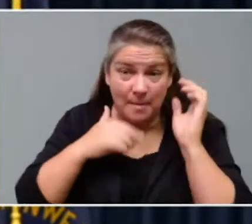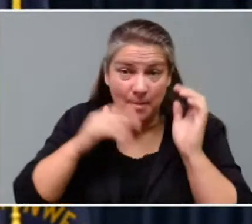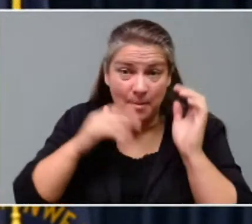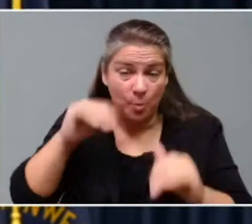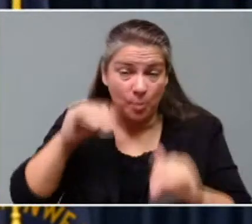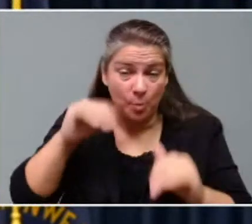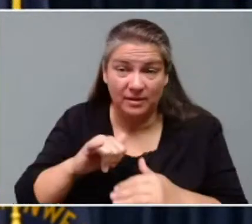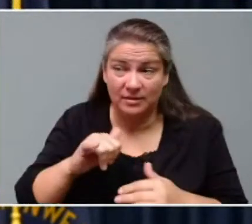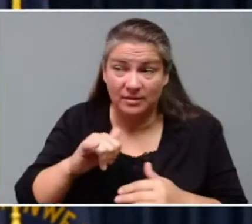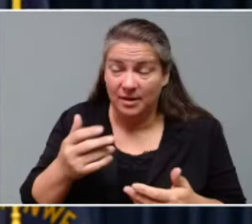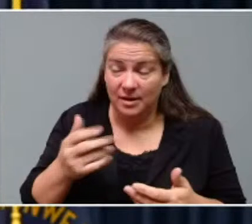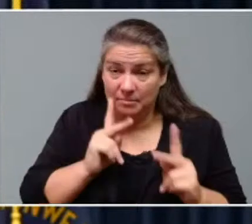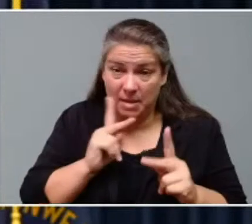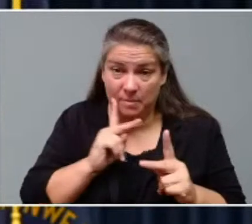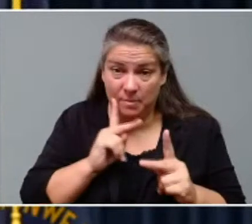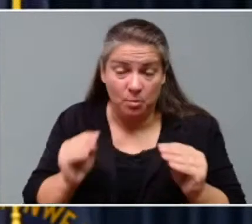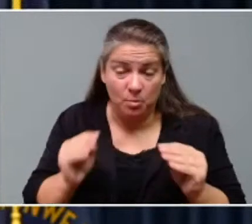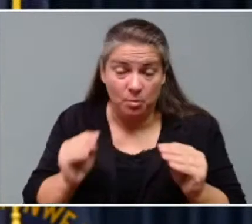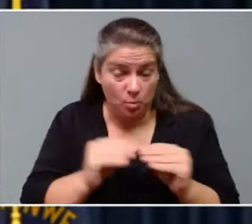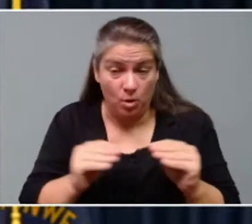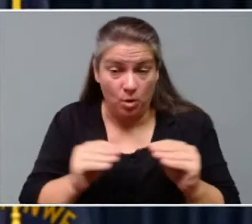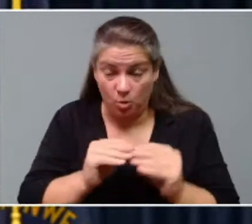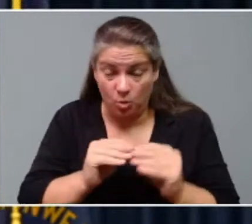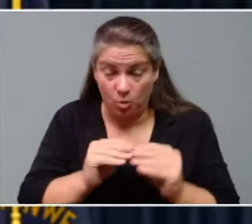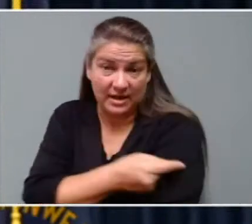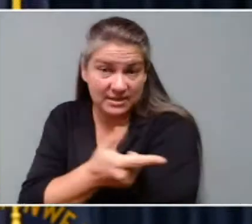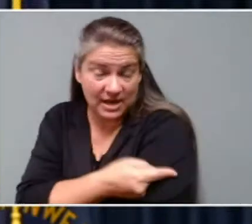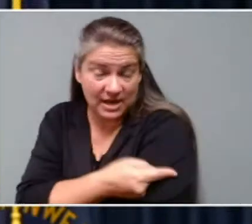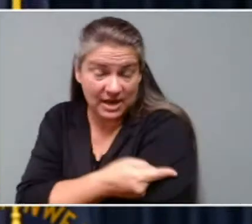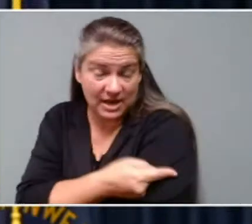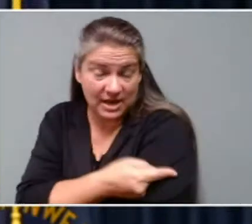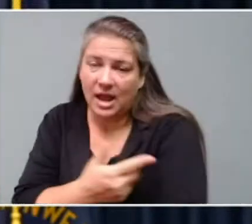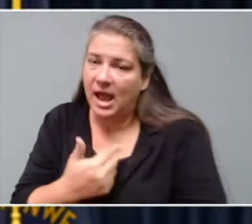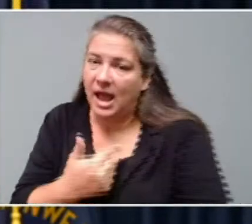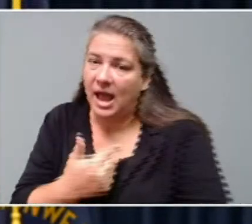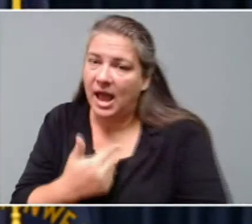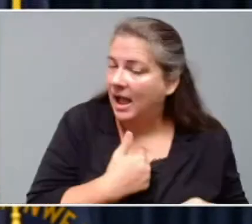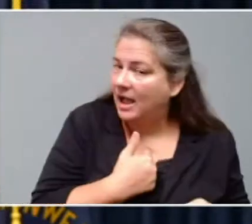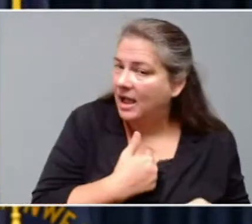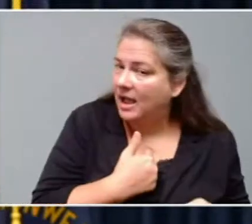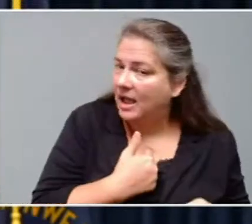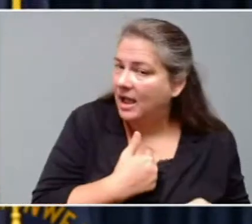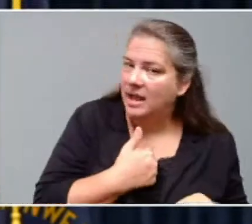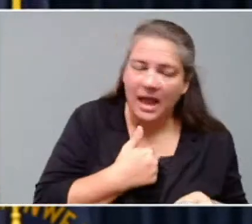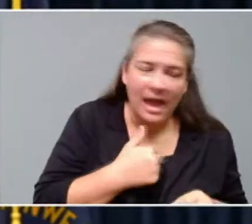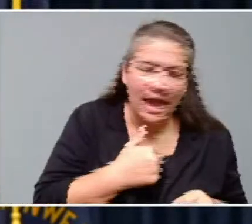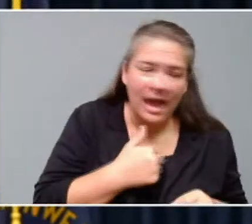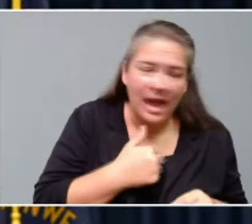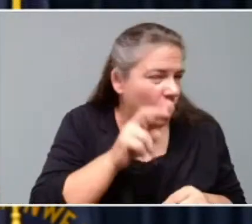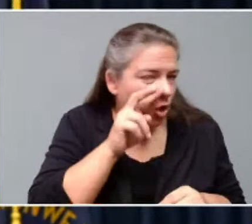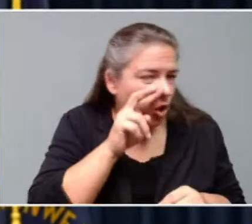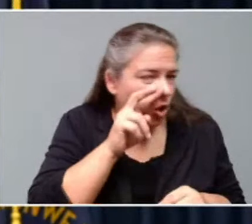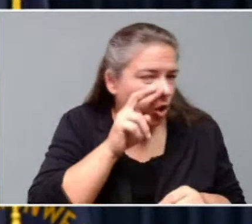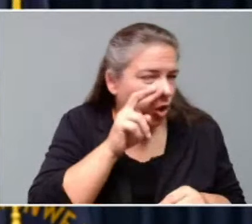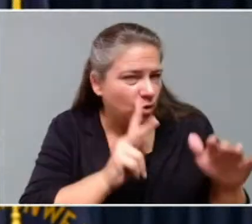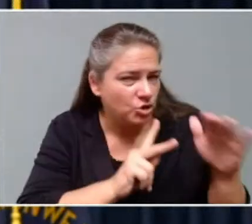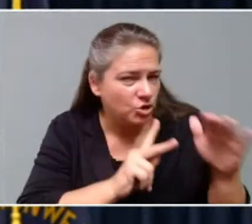how many people have been vaccinated. I can't say I've looked at a projection if it holds, if it